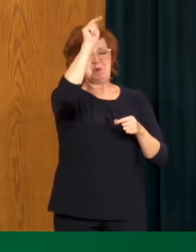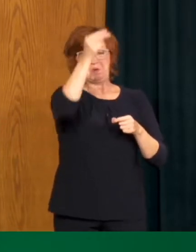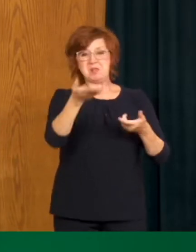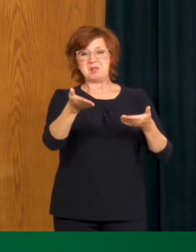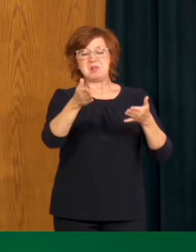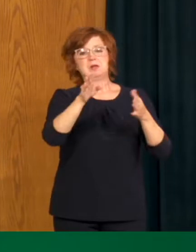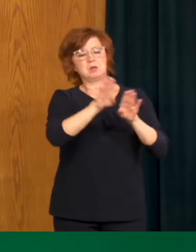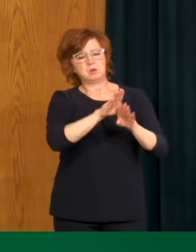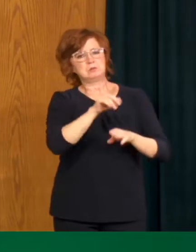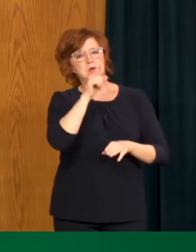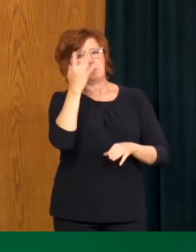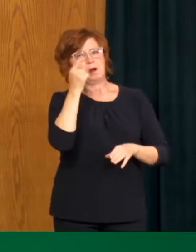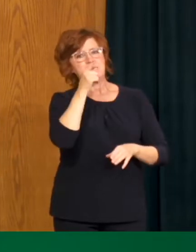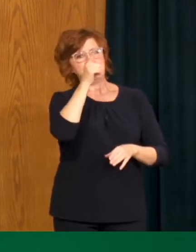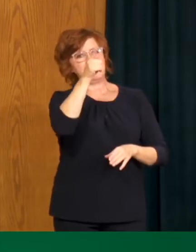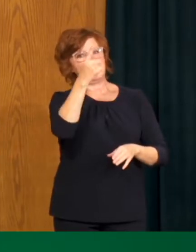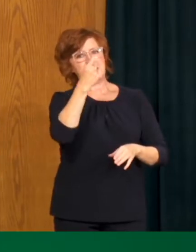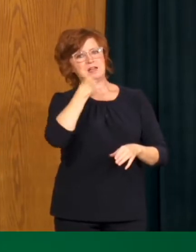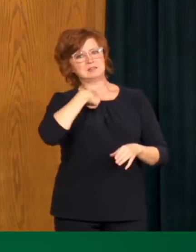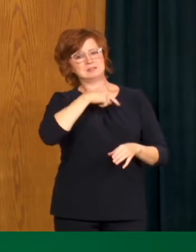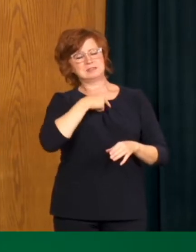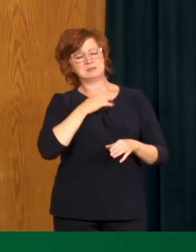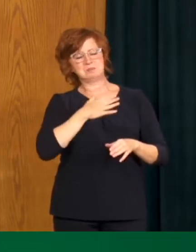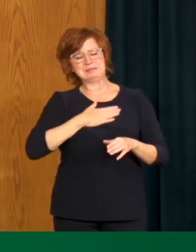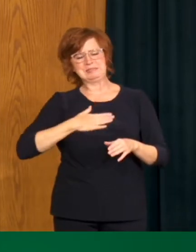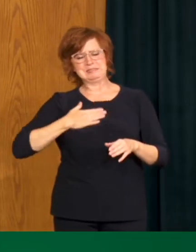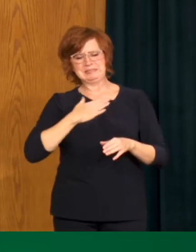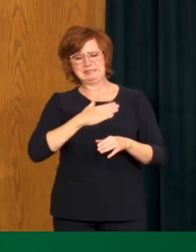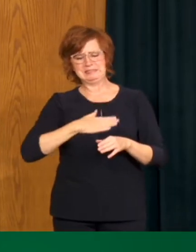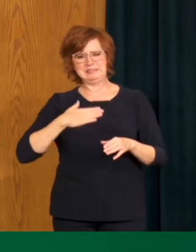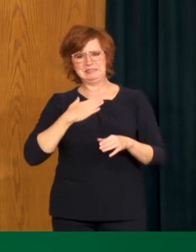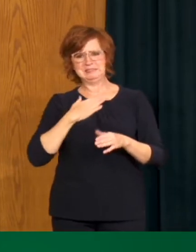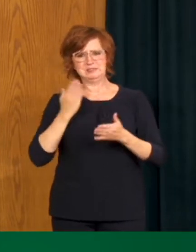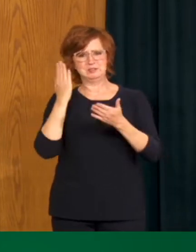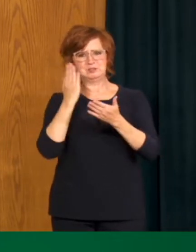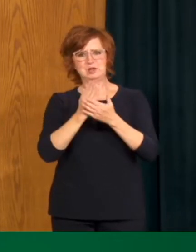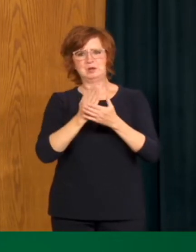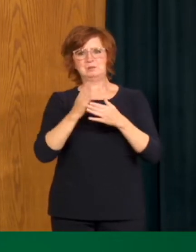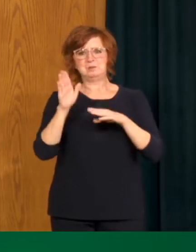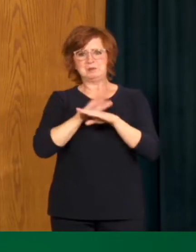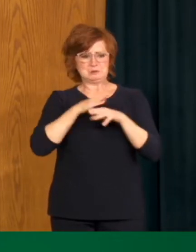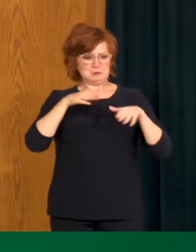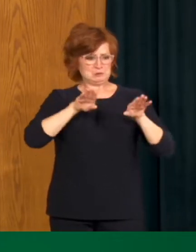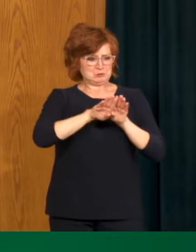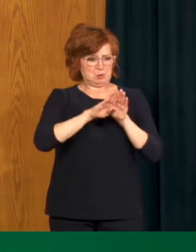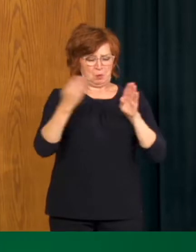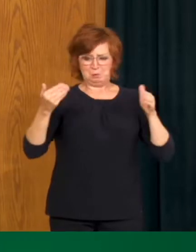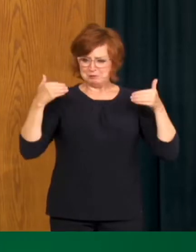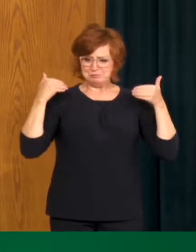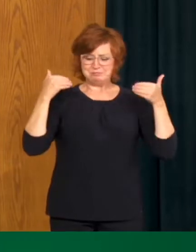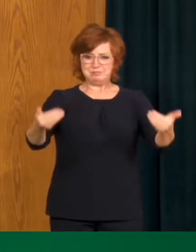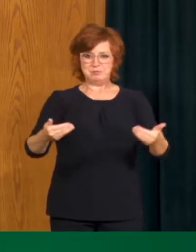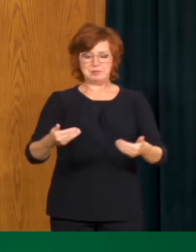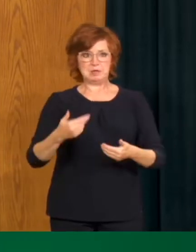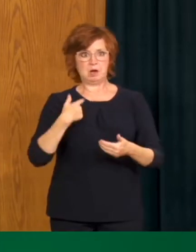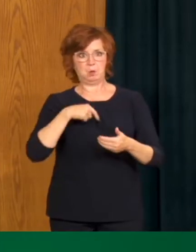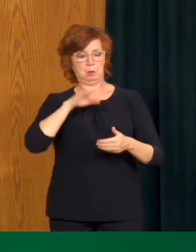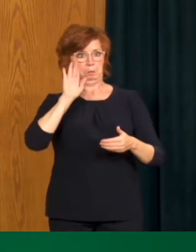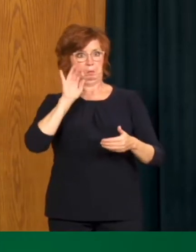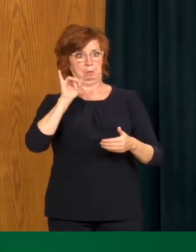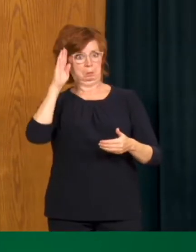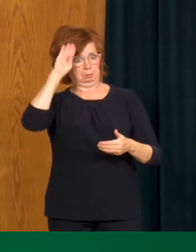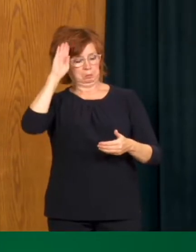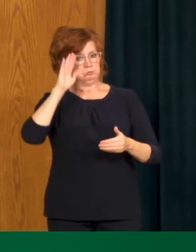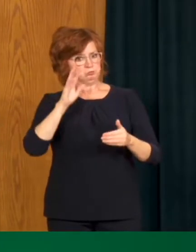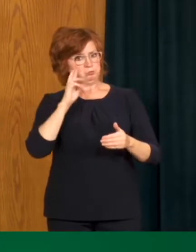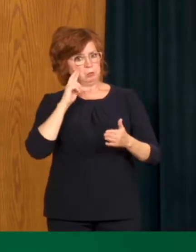to respond. I would say right now, with the limitations we've got in place, with the limitations we put into long-term care, I would say we're